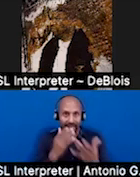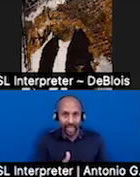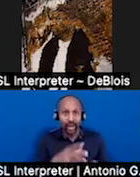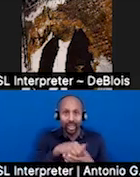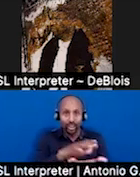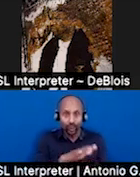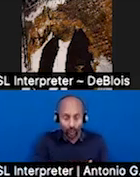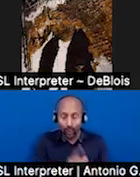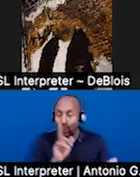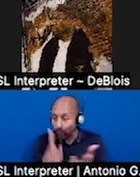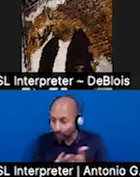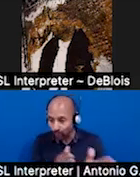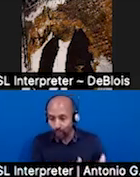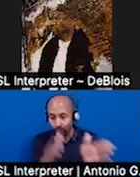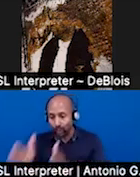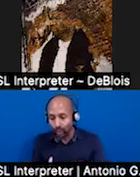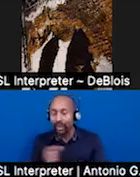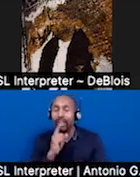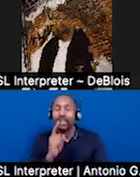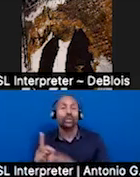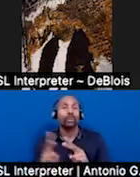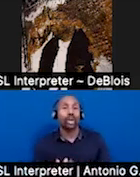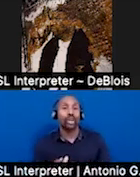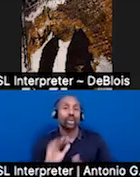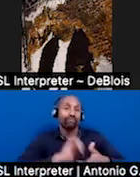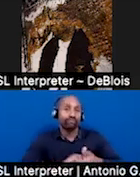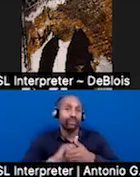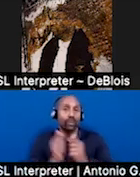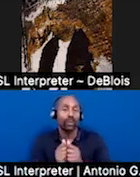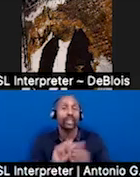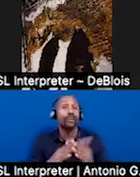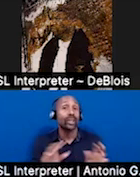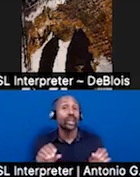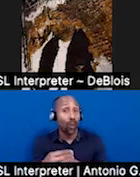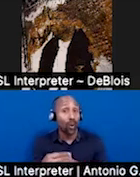in the community, and that support system should